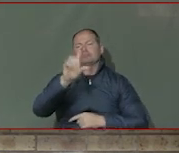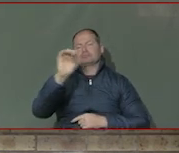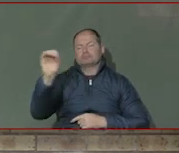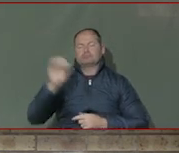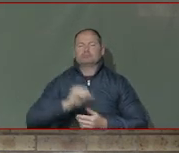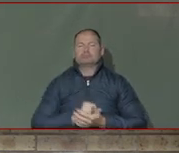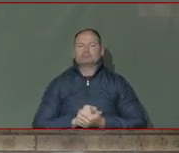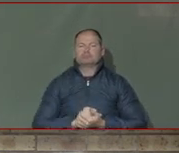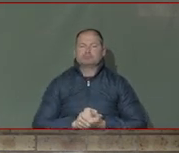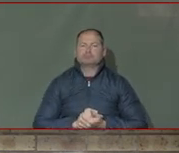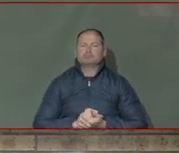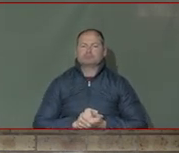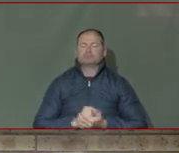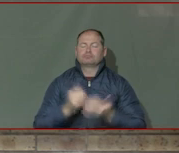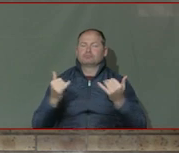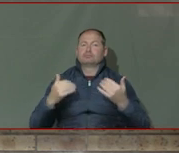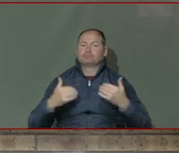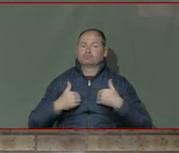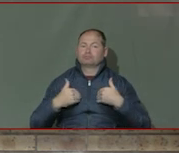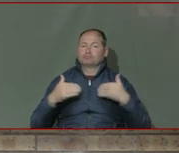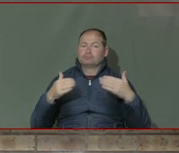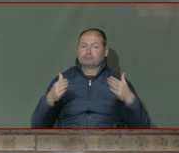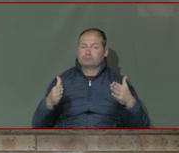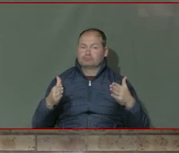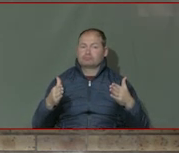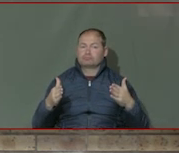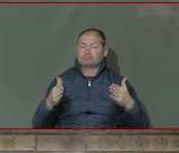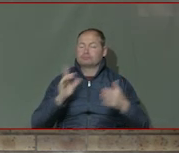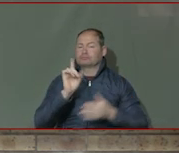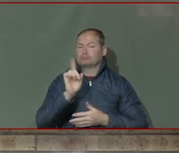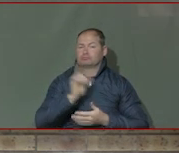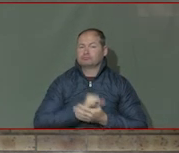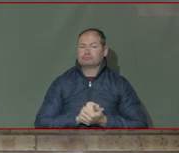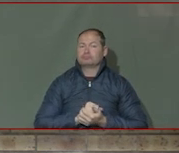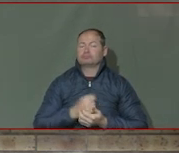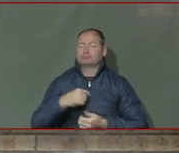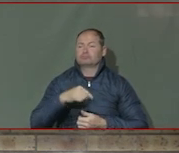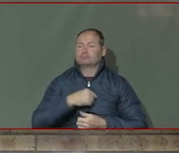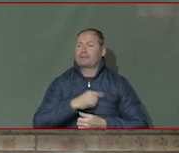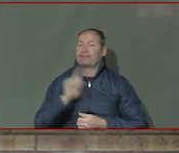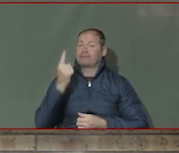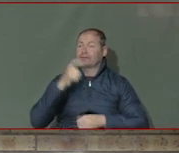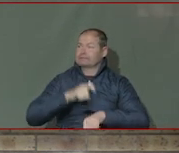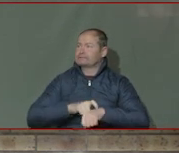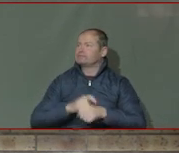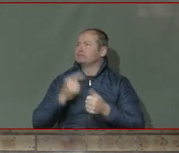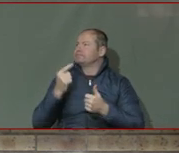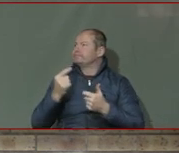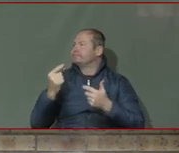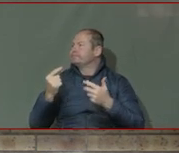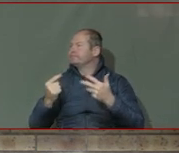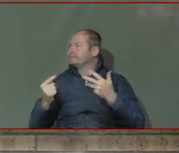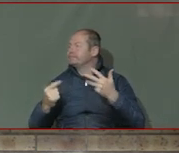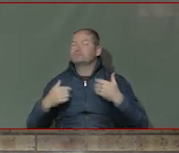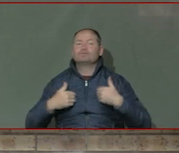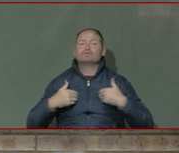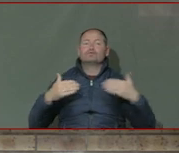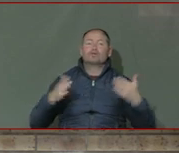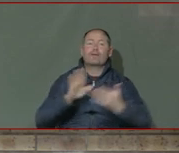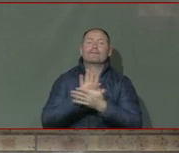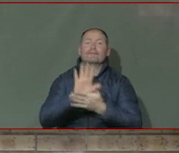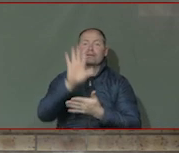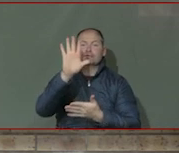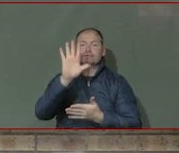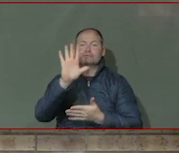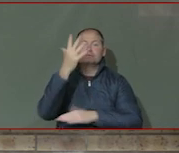So, what was the starting point where we said we took account for the first time this year? The starting point is